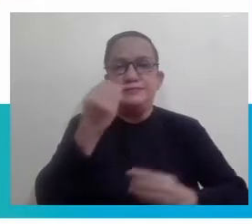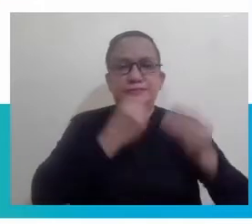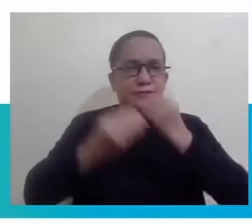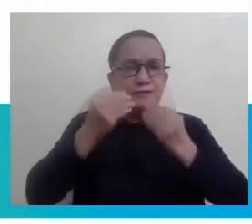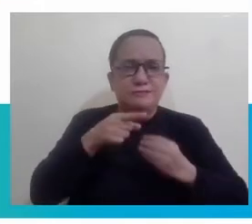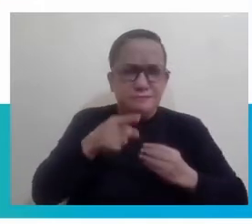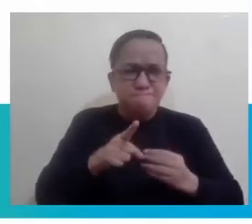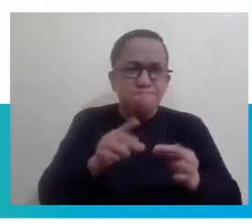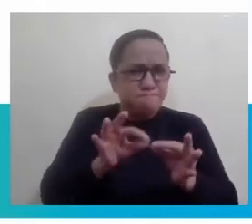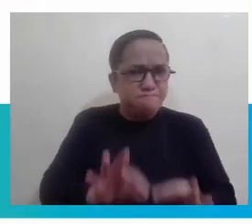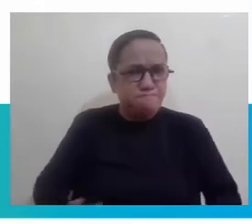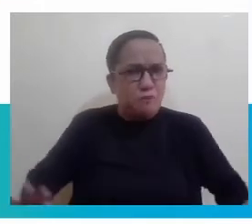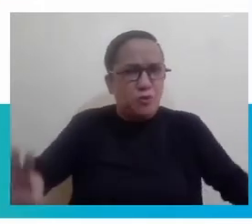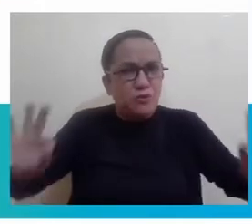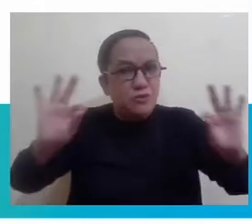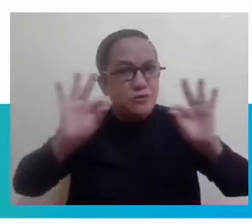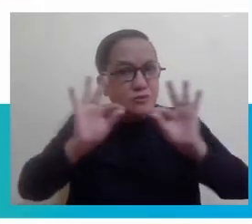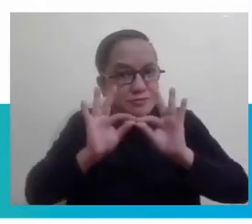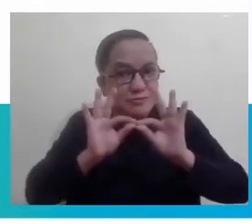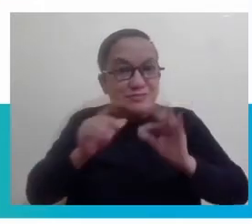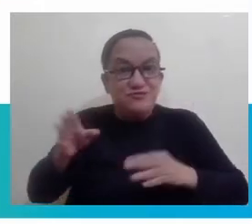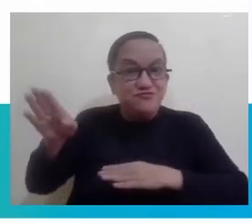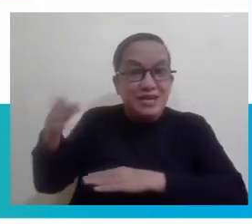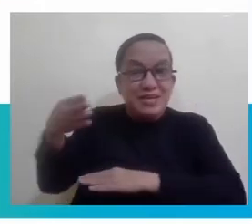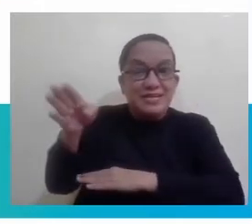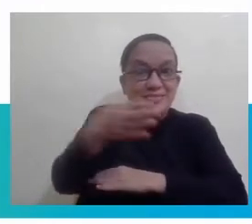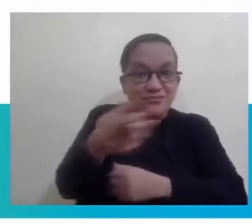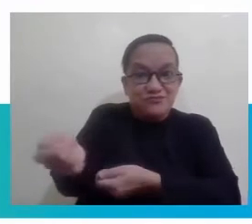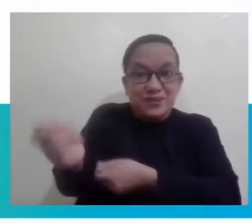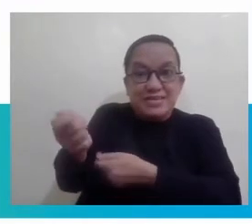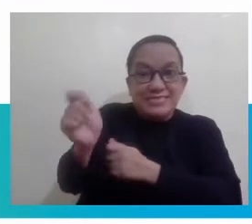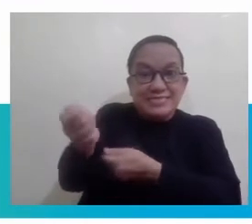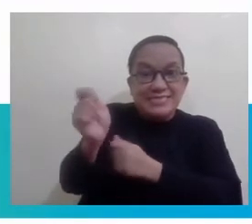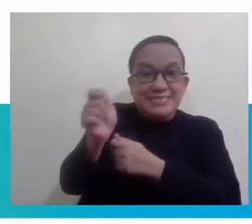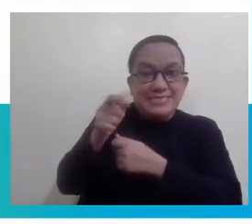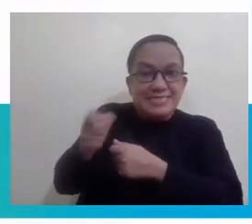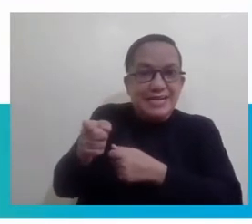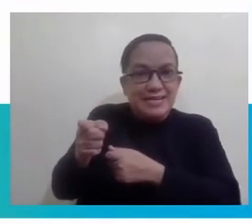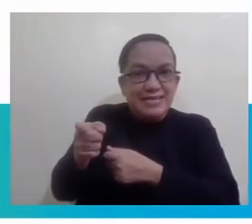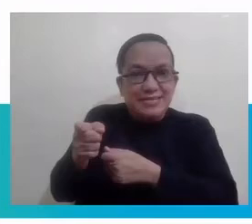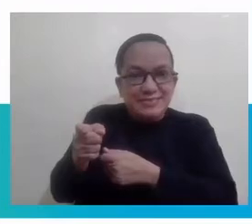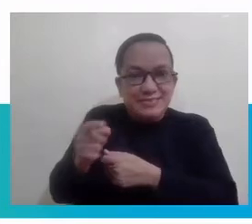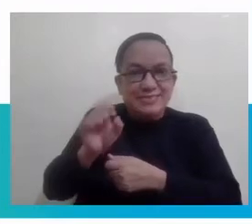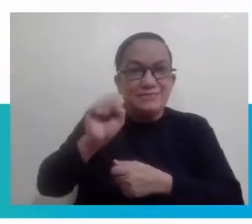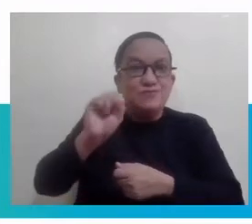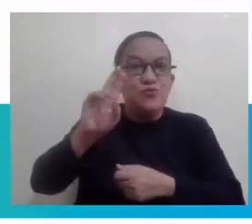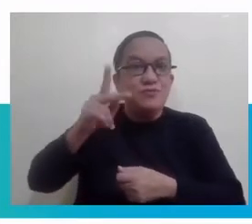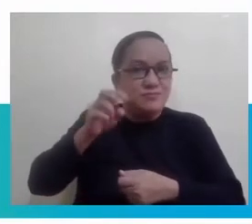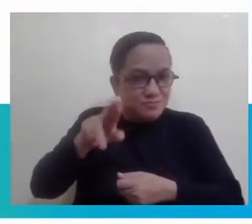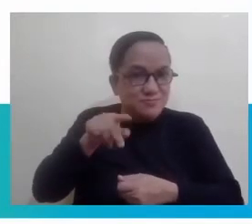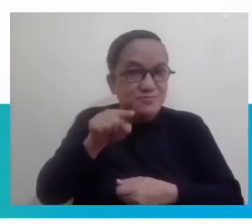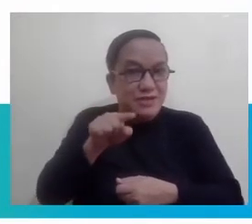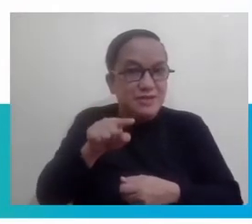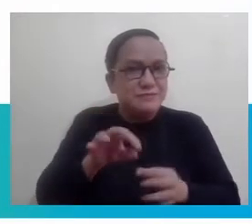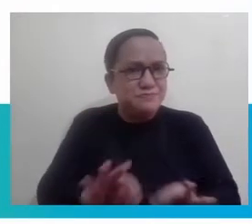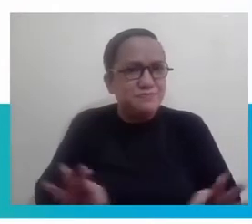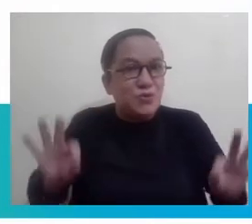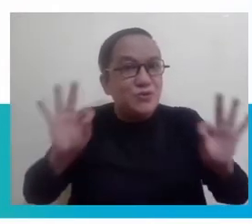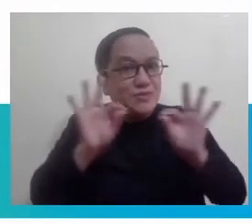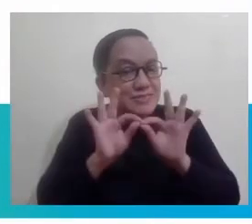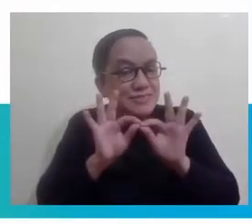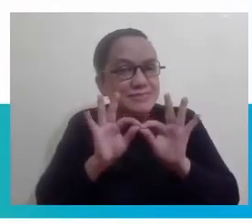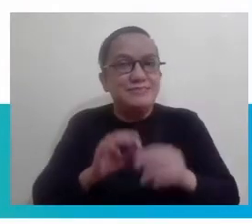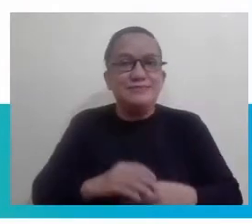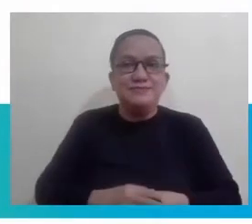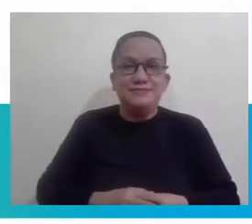the superfood to get us there. Thank you. Wow, Dr. Shakuntala, that was a very strong message, and I think we all heard